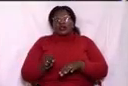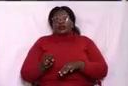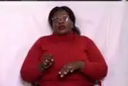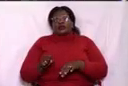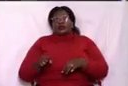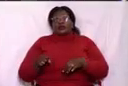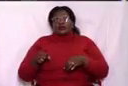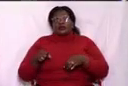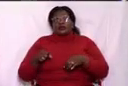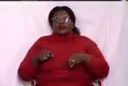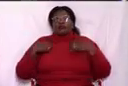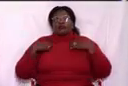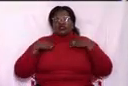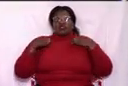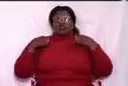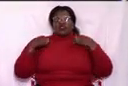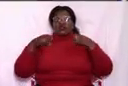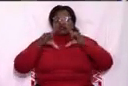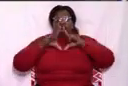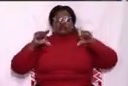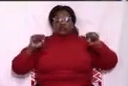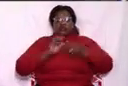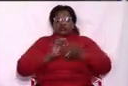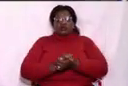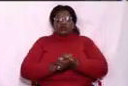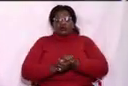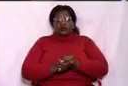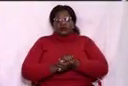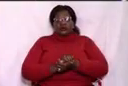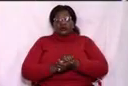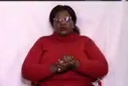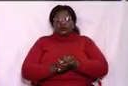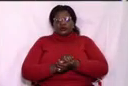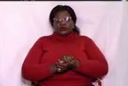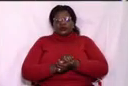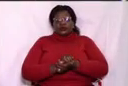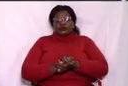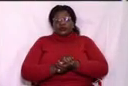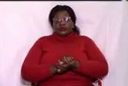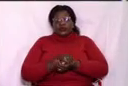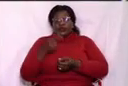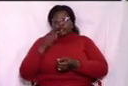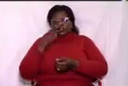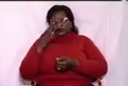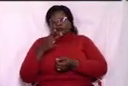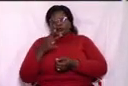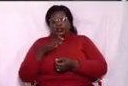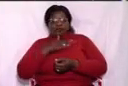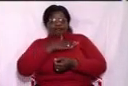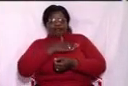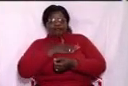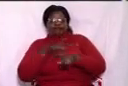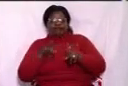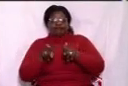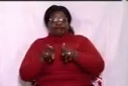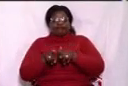with bright colors and cool patterns. I've seen that, and I like the fact that you